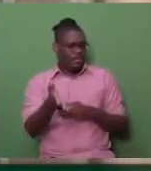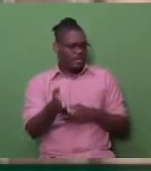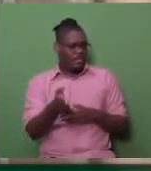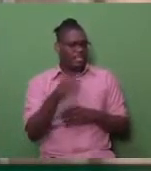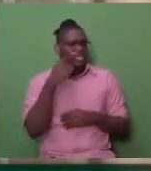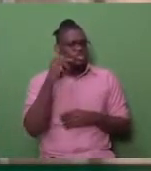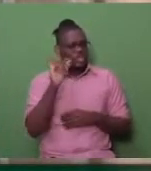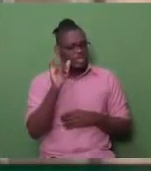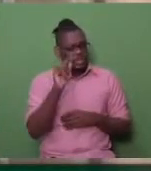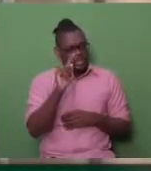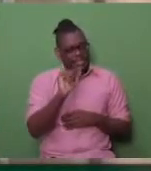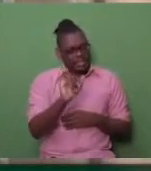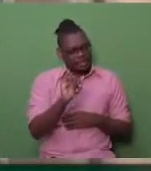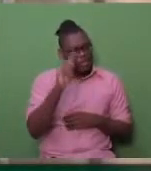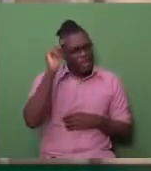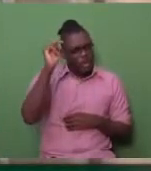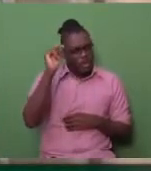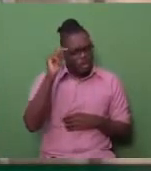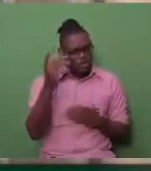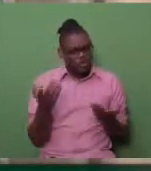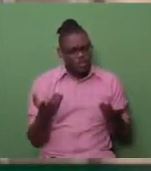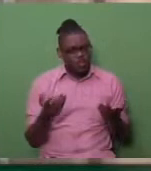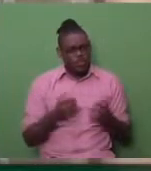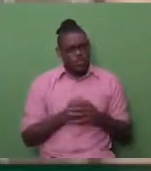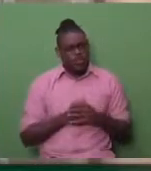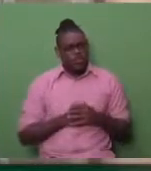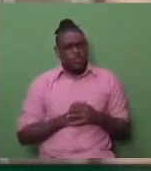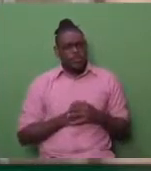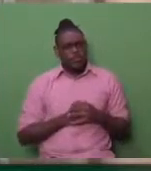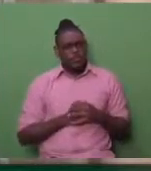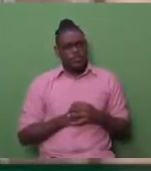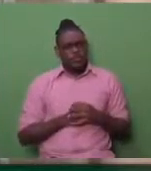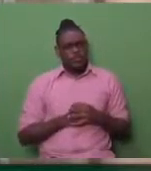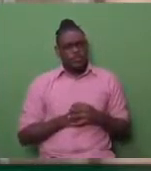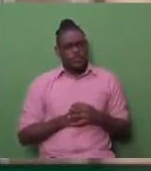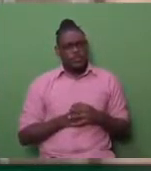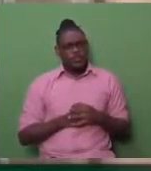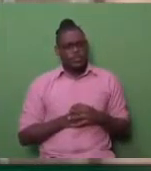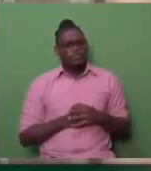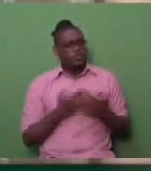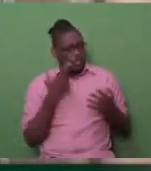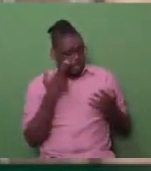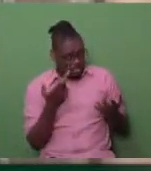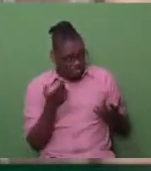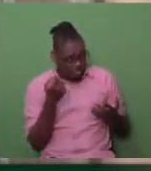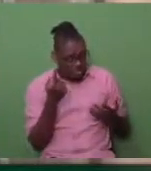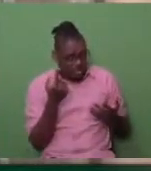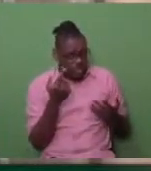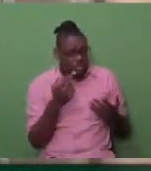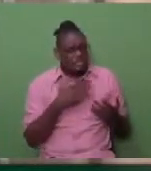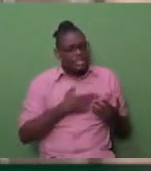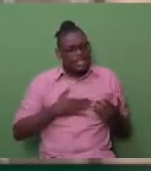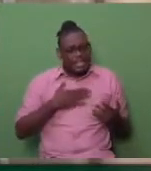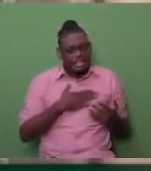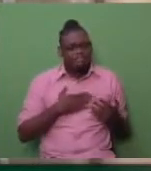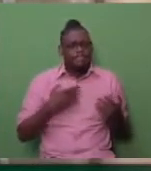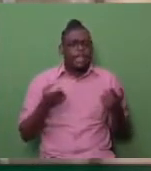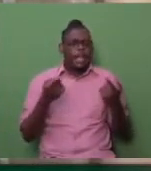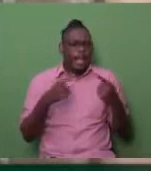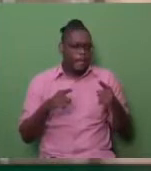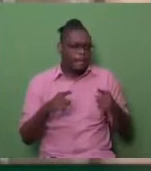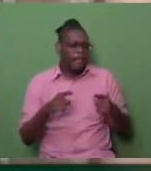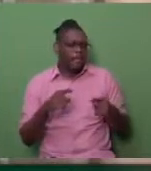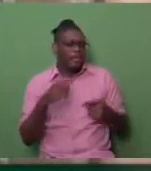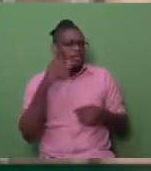what is surprising? Members, let's get on with it, please. Thank you. You know, Miss, what is surprising now,